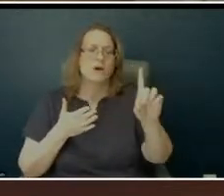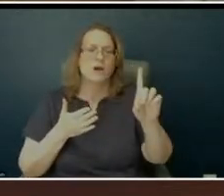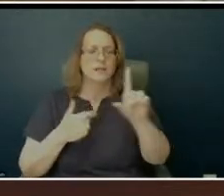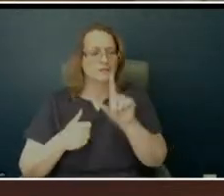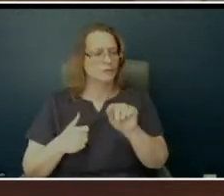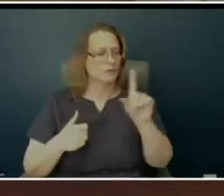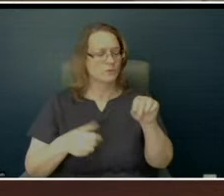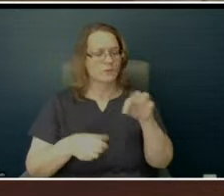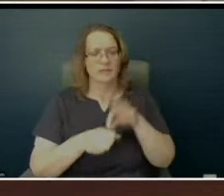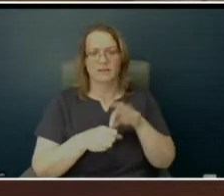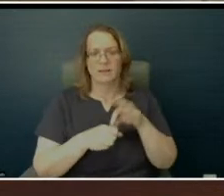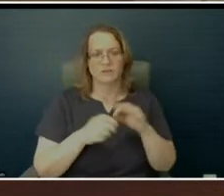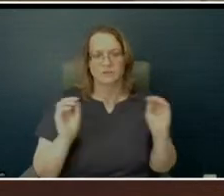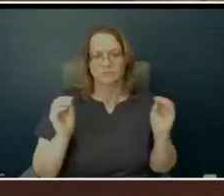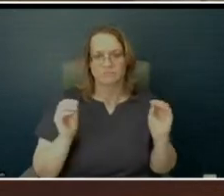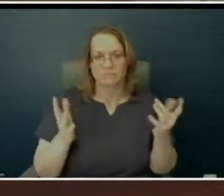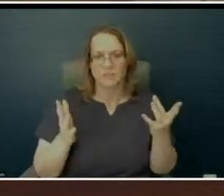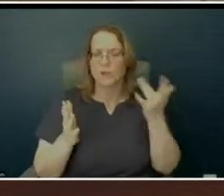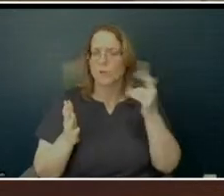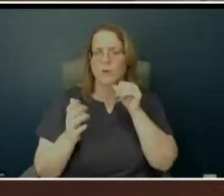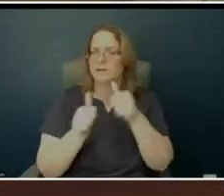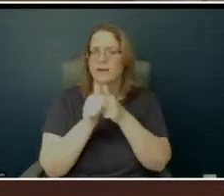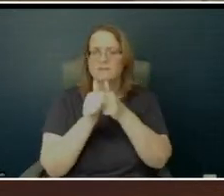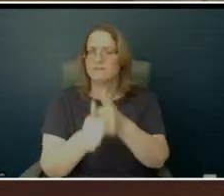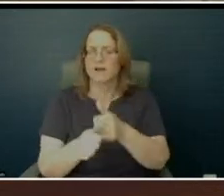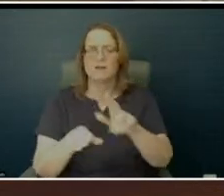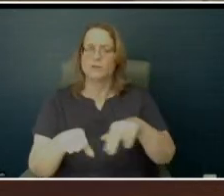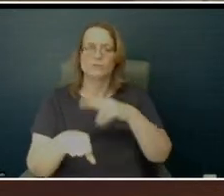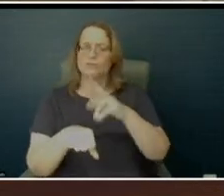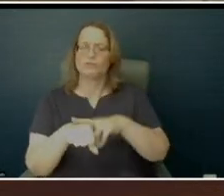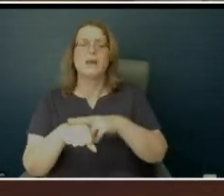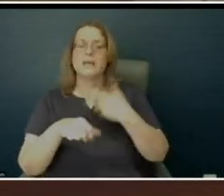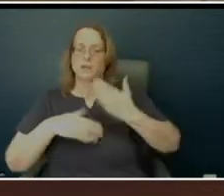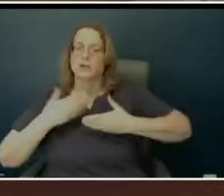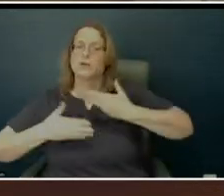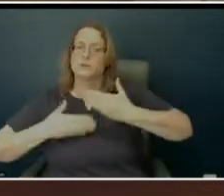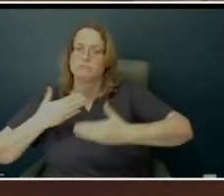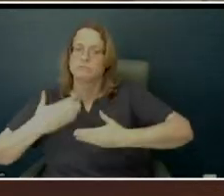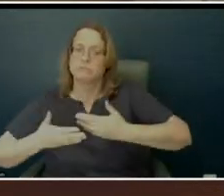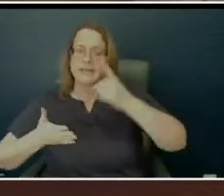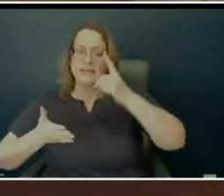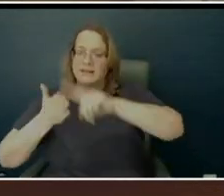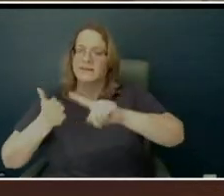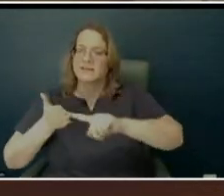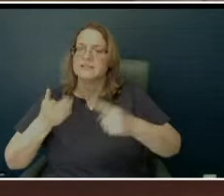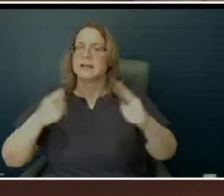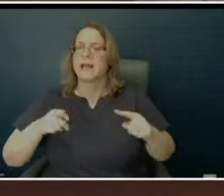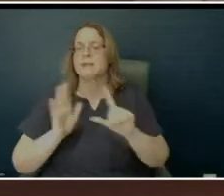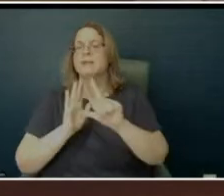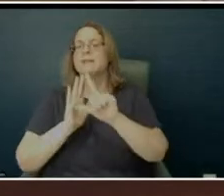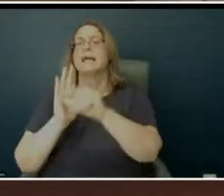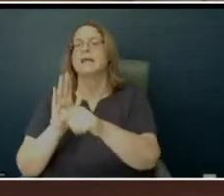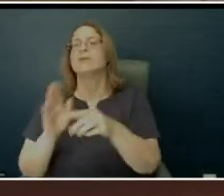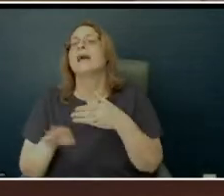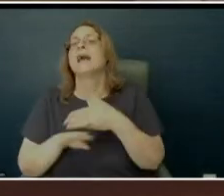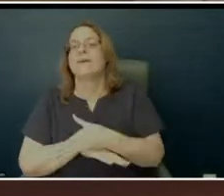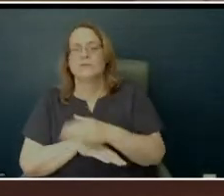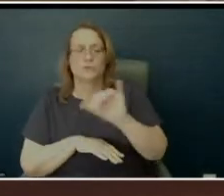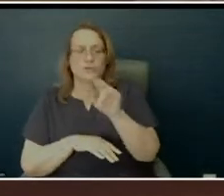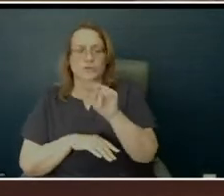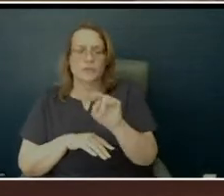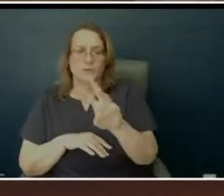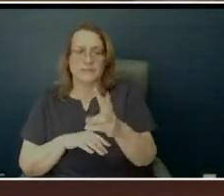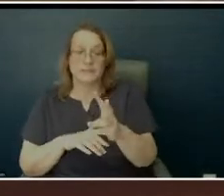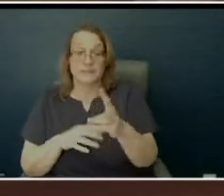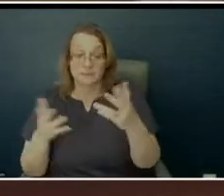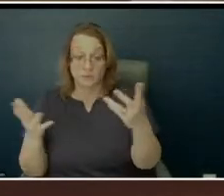just follow the regular course of action and let the investigations occur much later in time, after January 6th? Here's what he